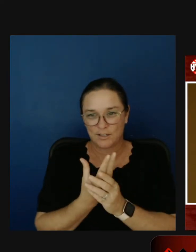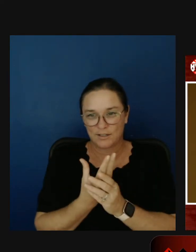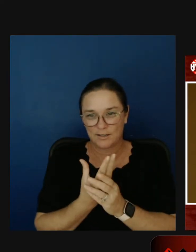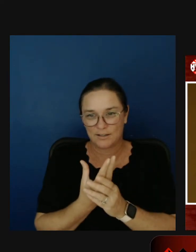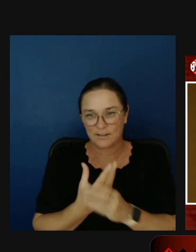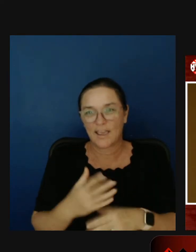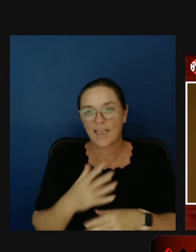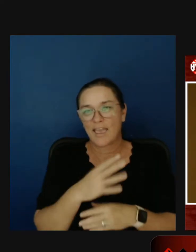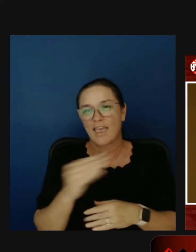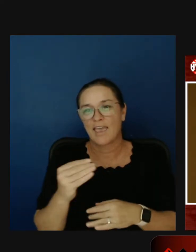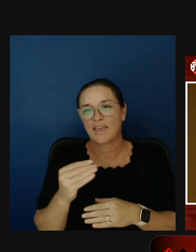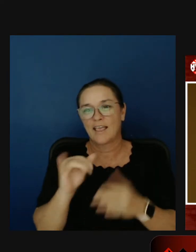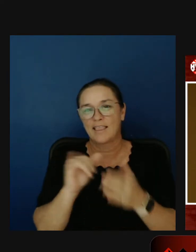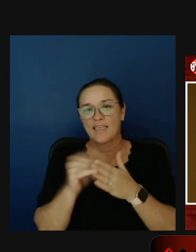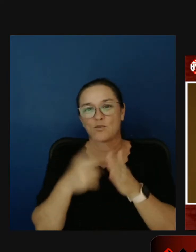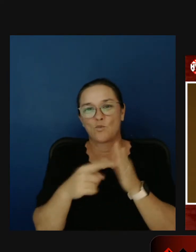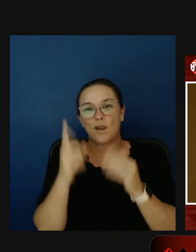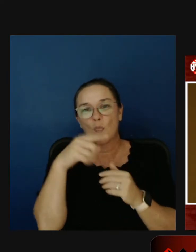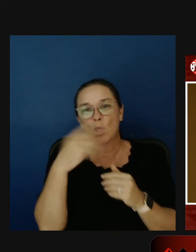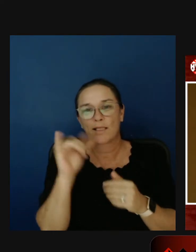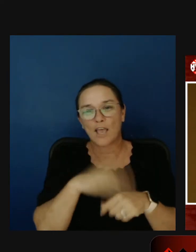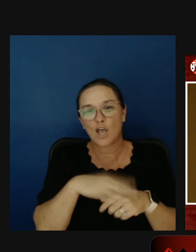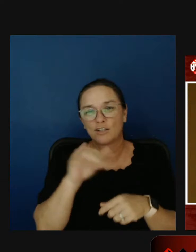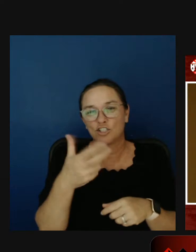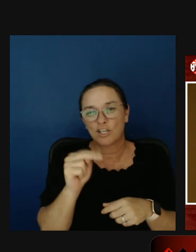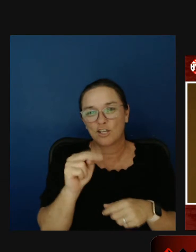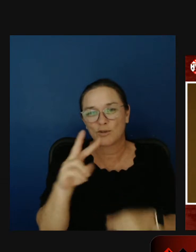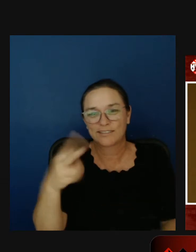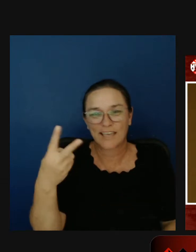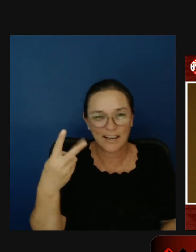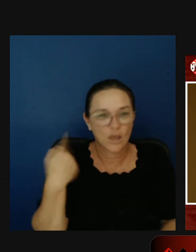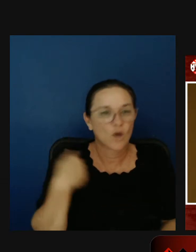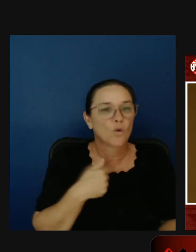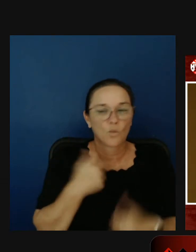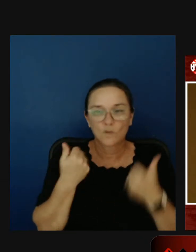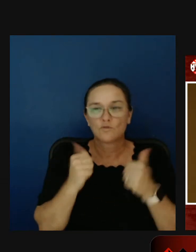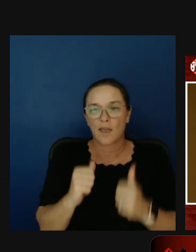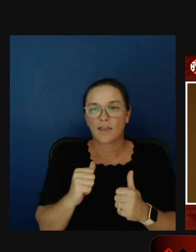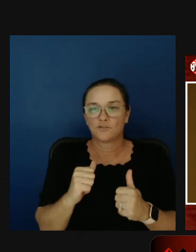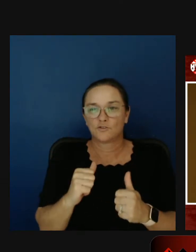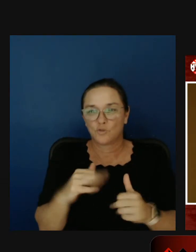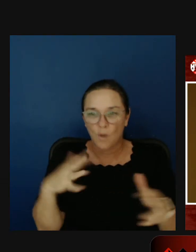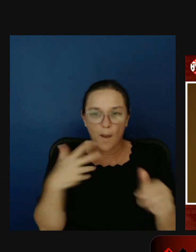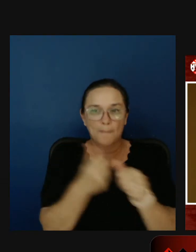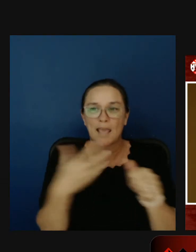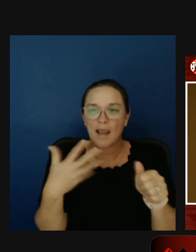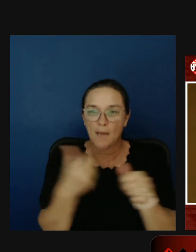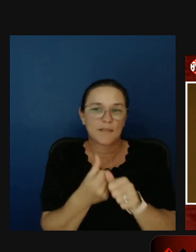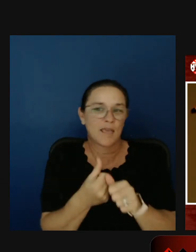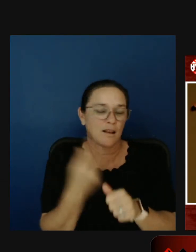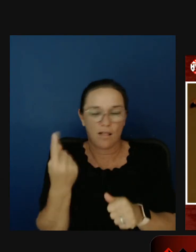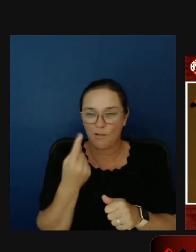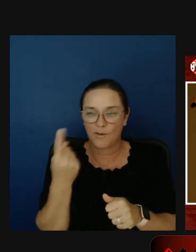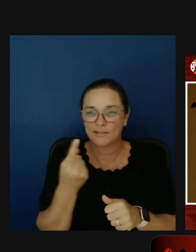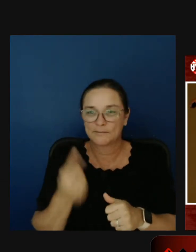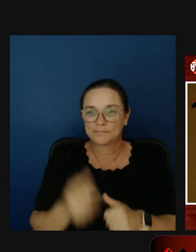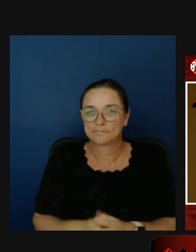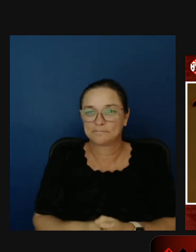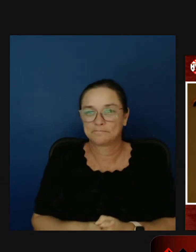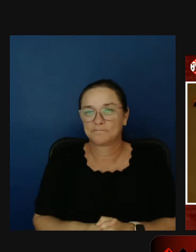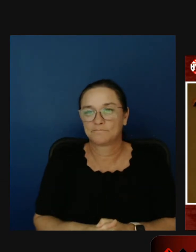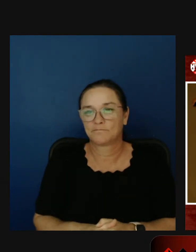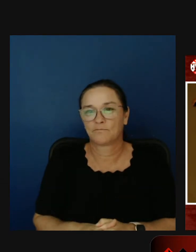this is what it looked like on January 2nd. So we're constantly trying to keep the maps up to date on what is going on.